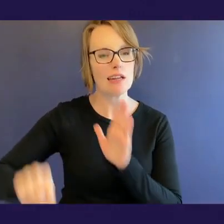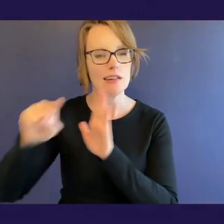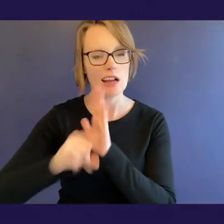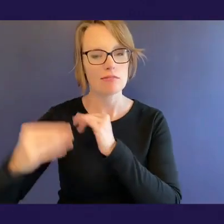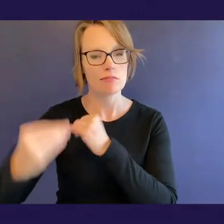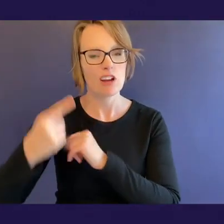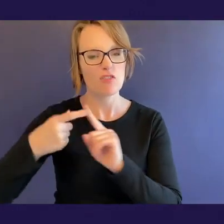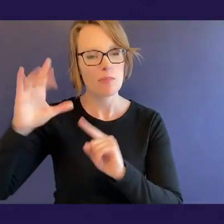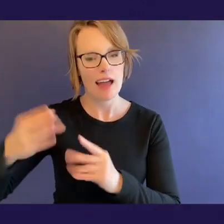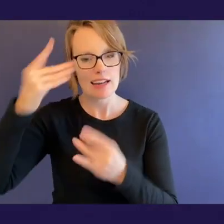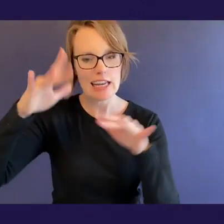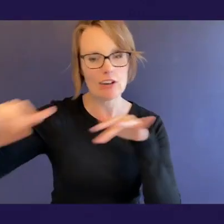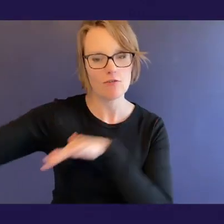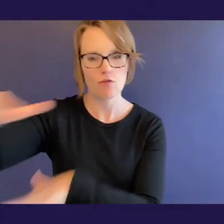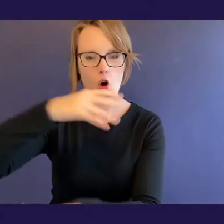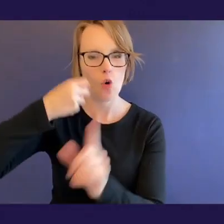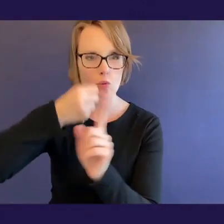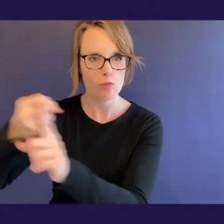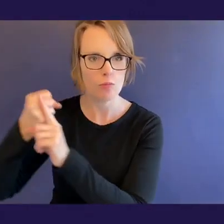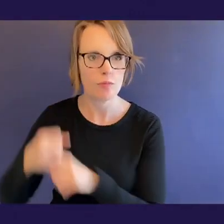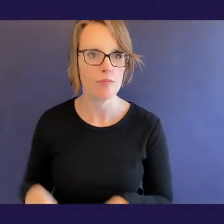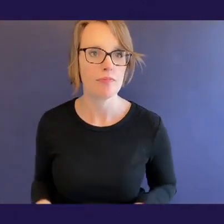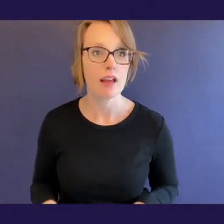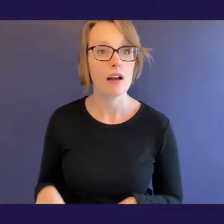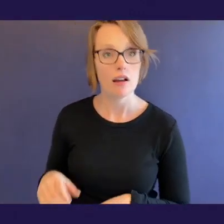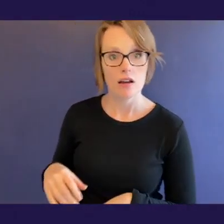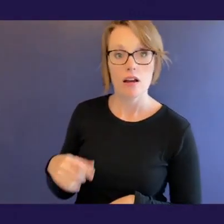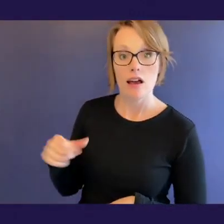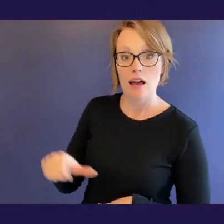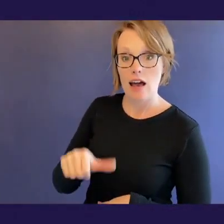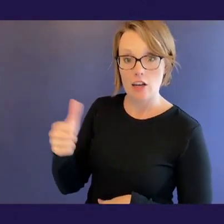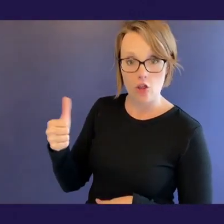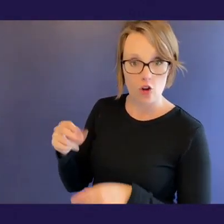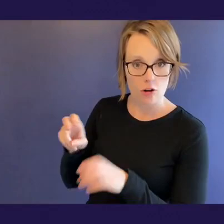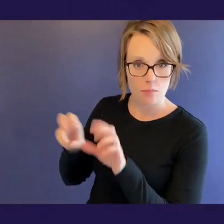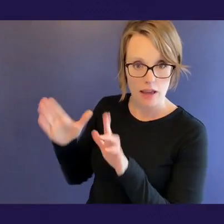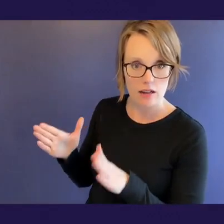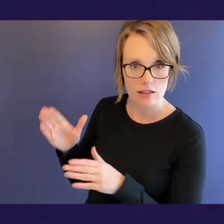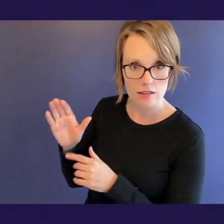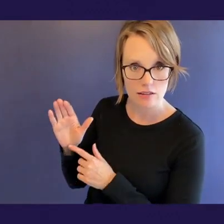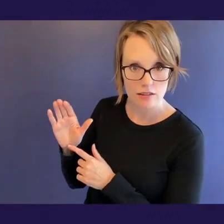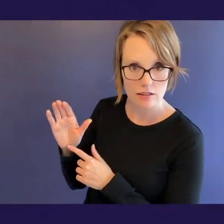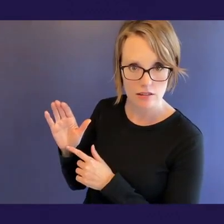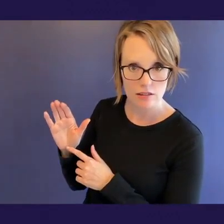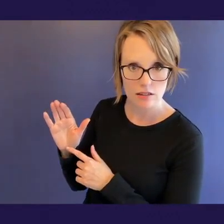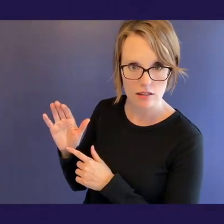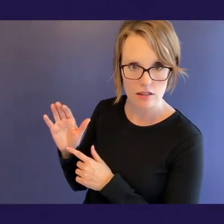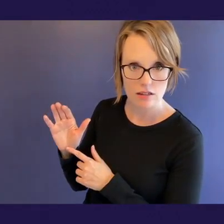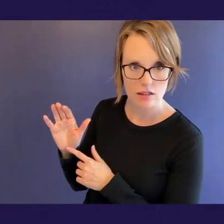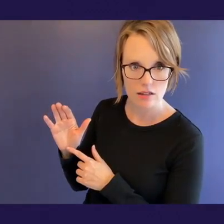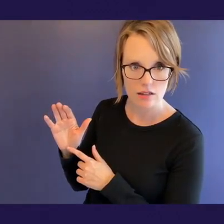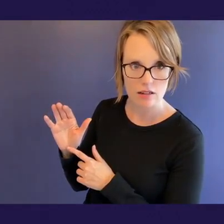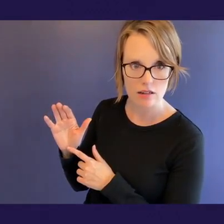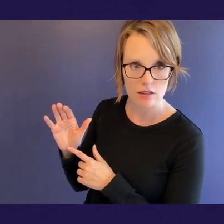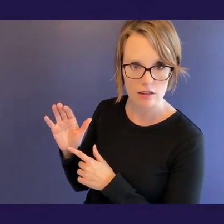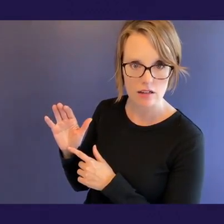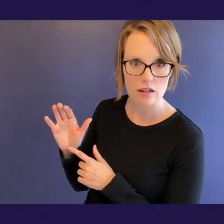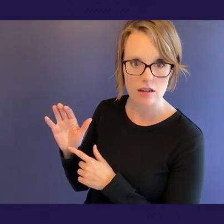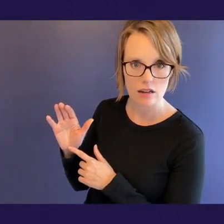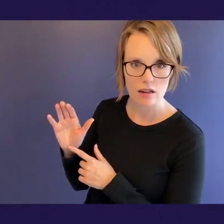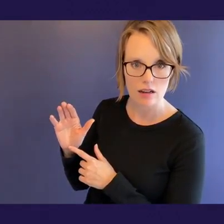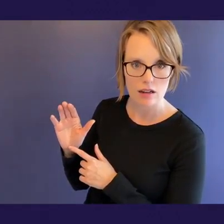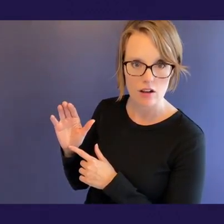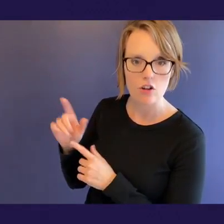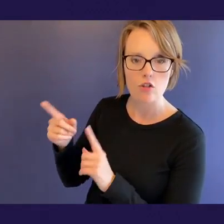from the University of Sydney, will talk about surveillance and impact. So actionable evidence can be produced to prioritize